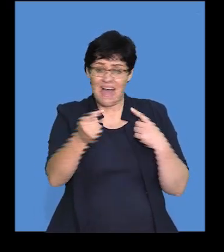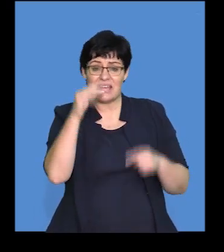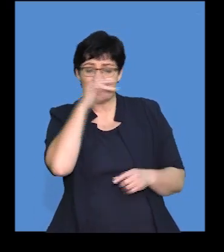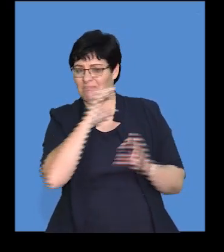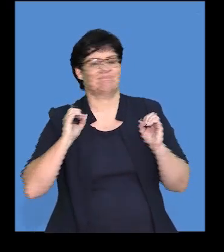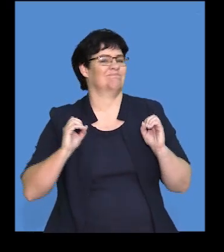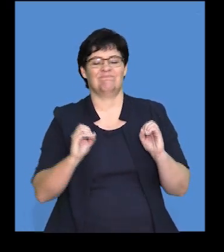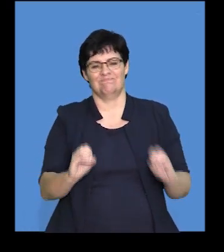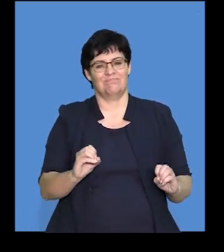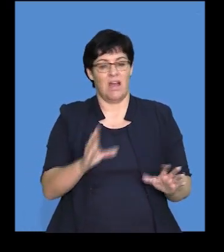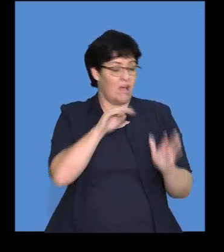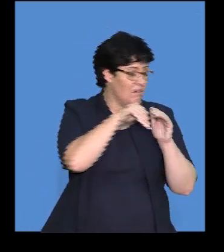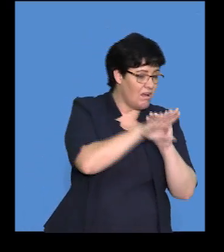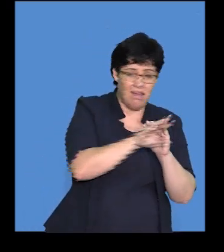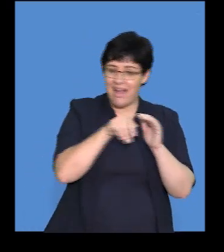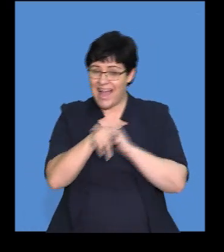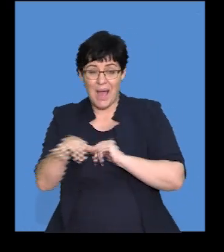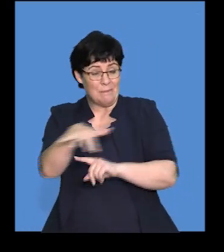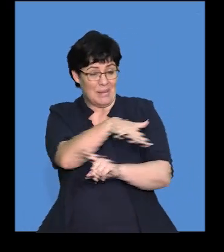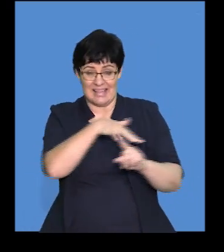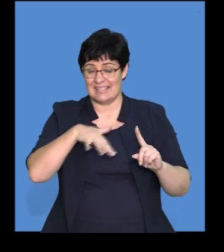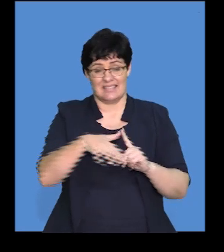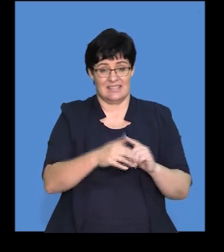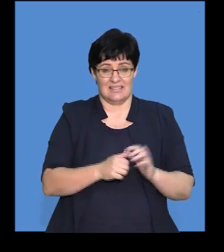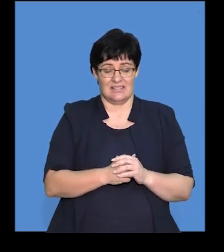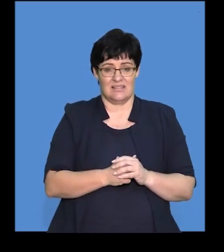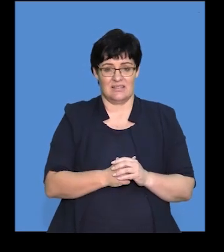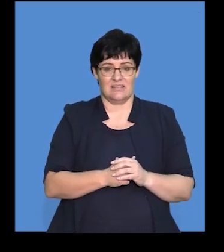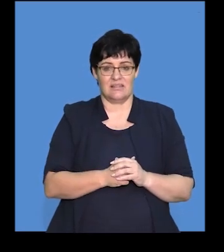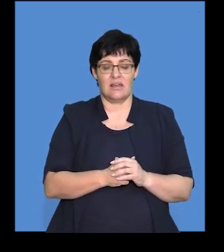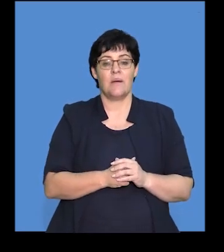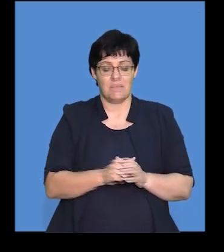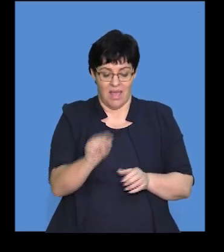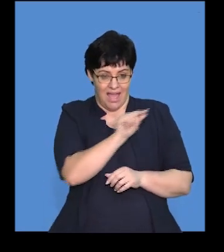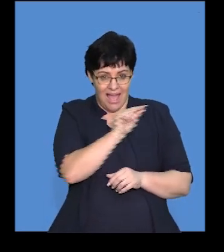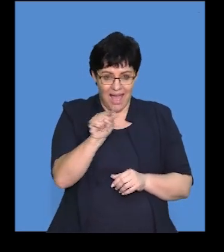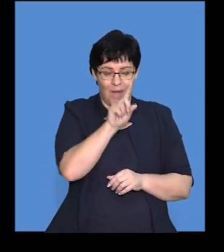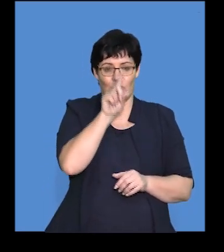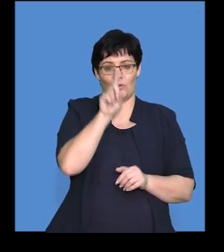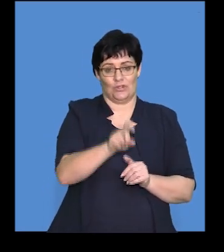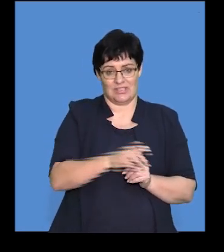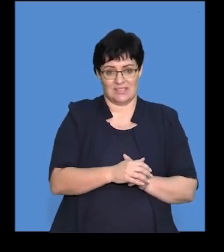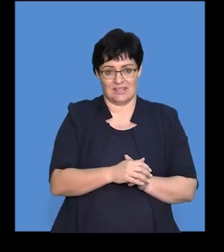else wherever you go in that place. I have underlined this question because it is